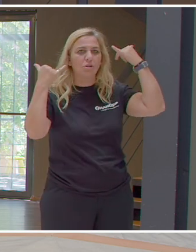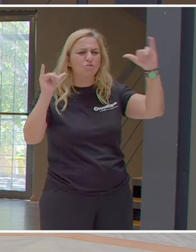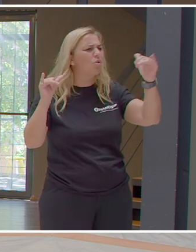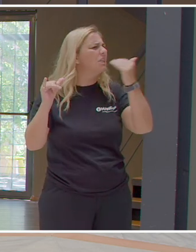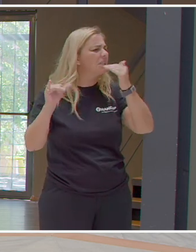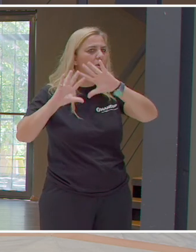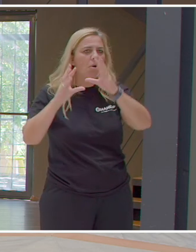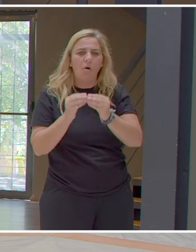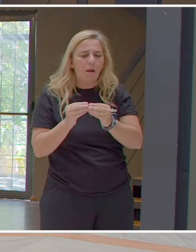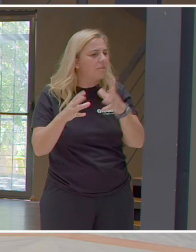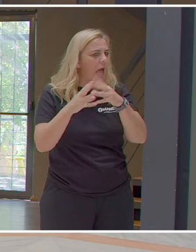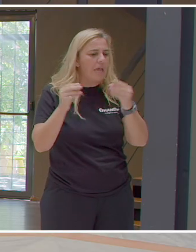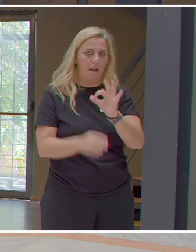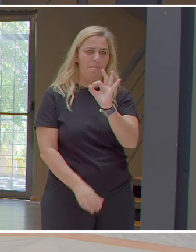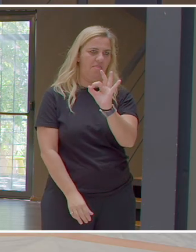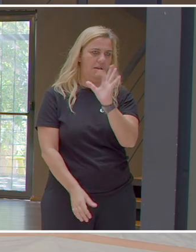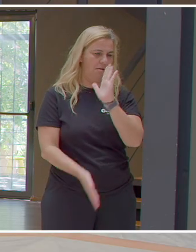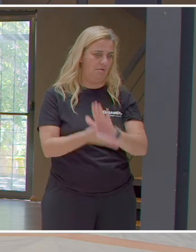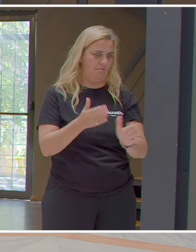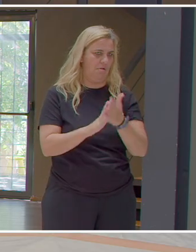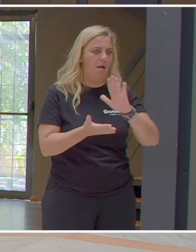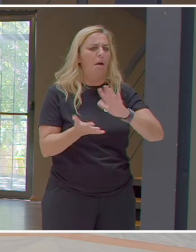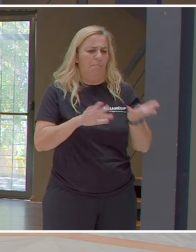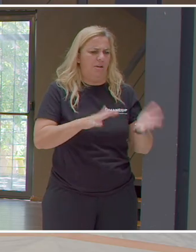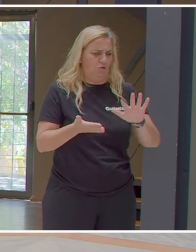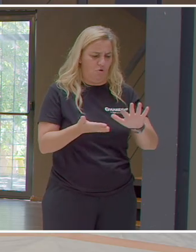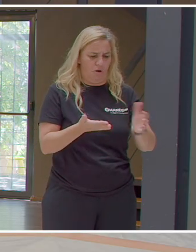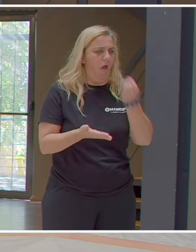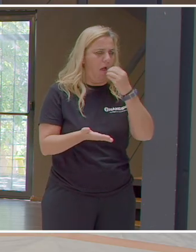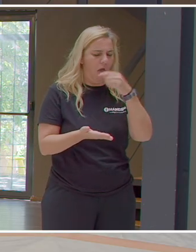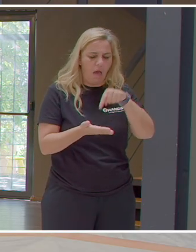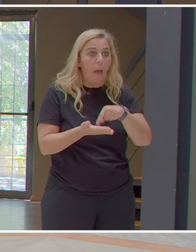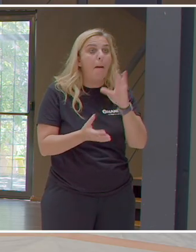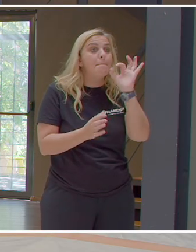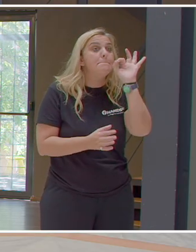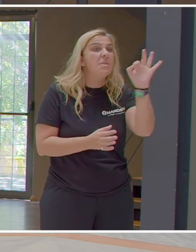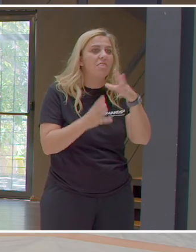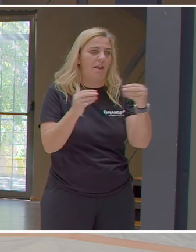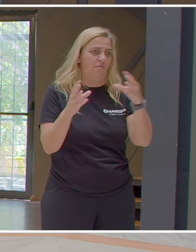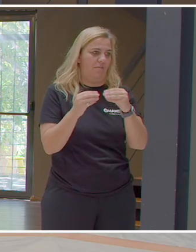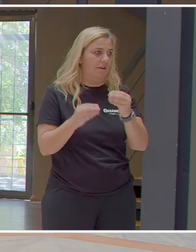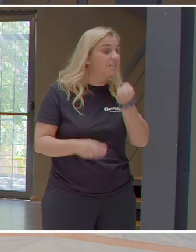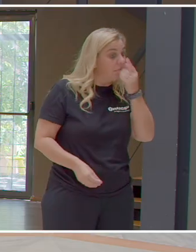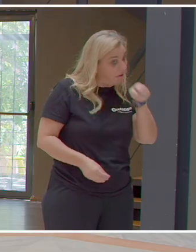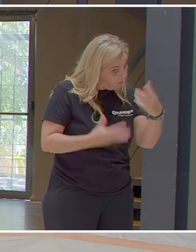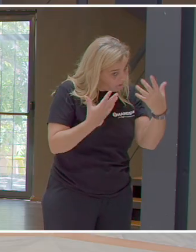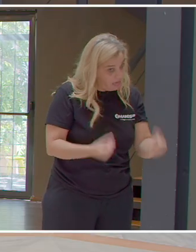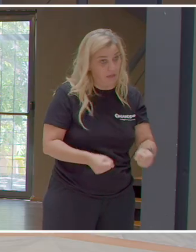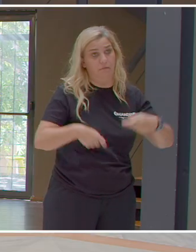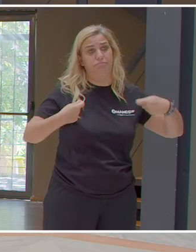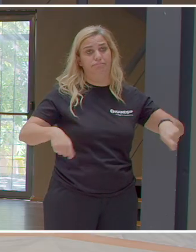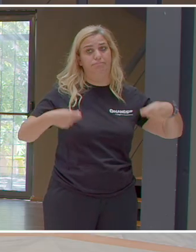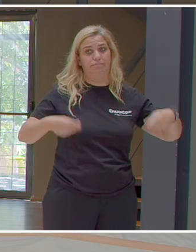any fiber, like 0 fiber. When you eat a steak, it is 0 fiber. And when you eat plants, there's a lot of fiber.